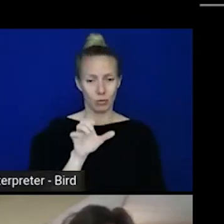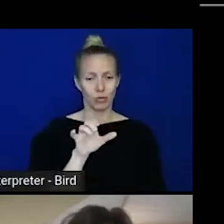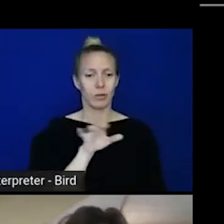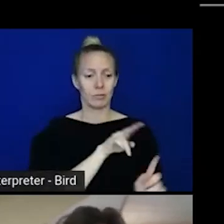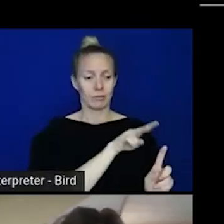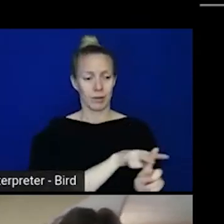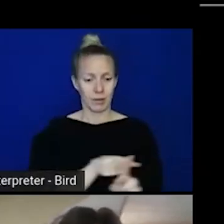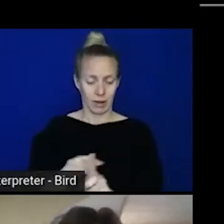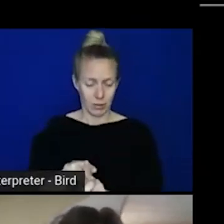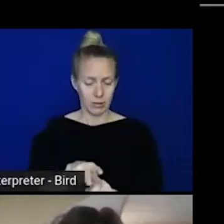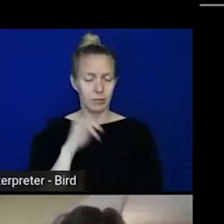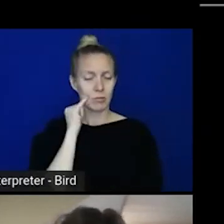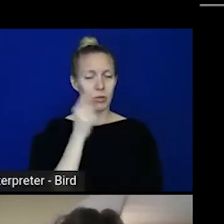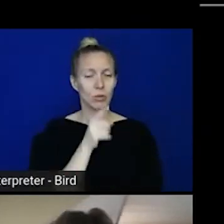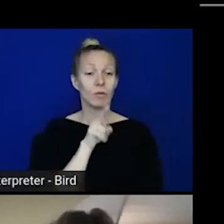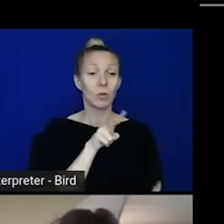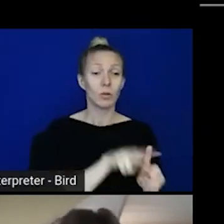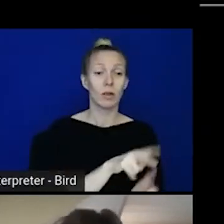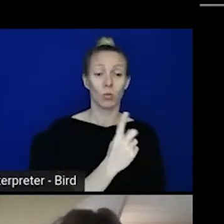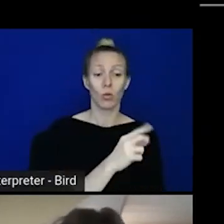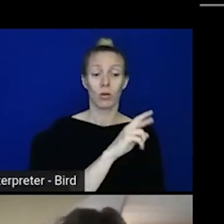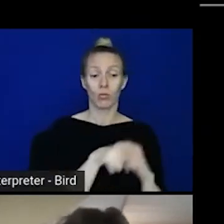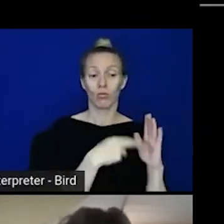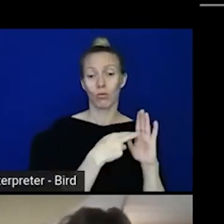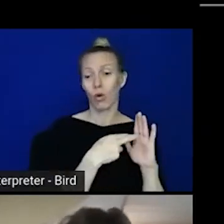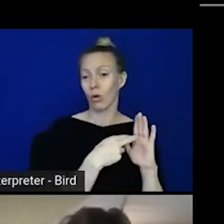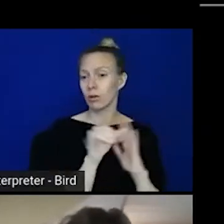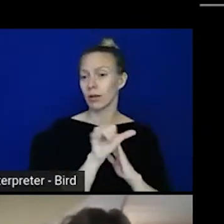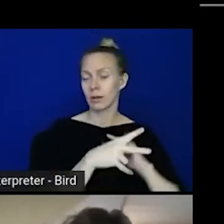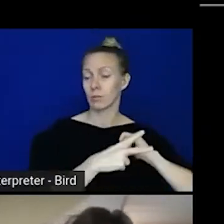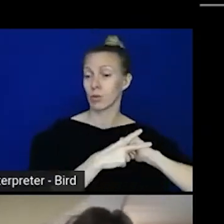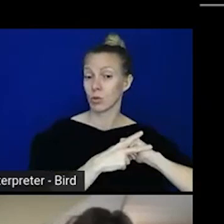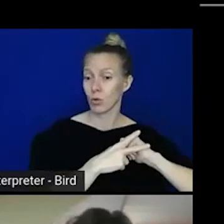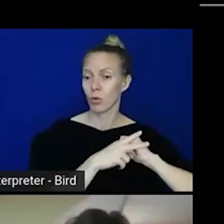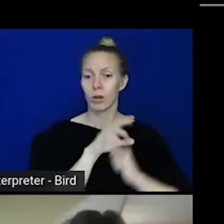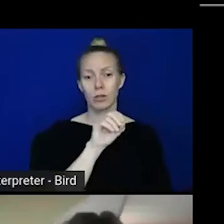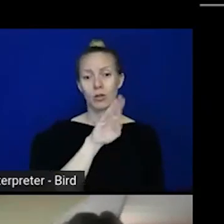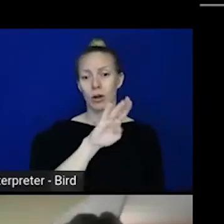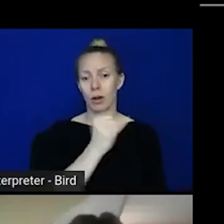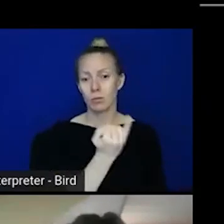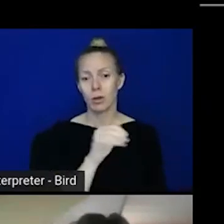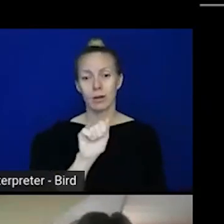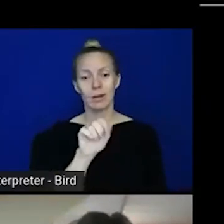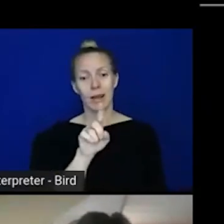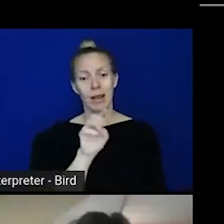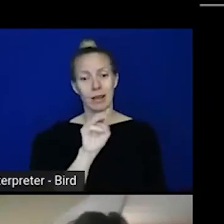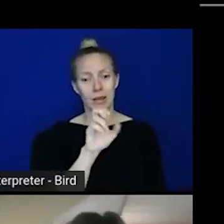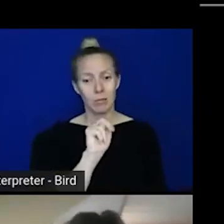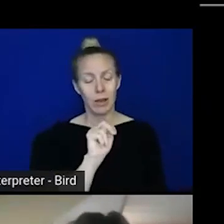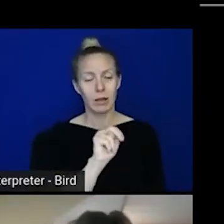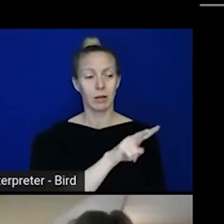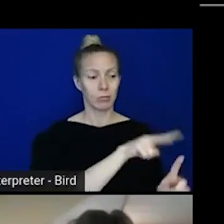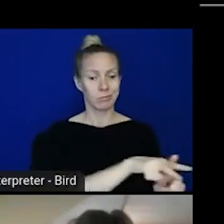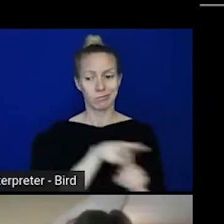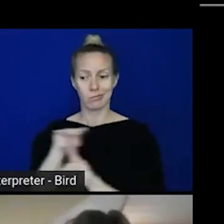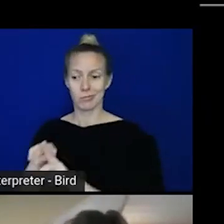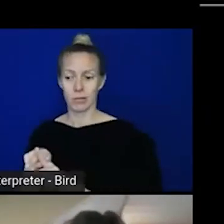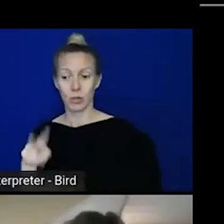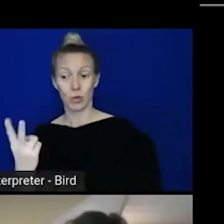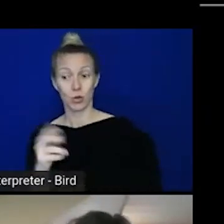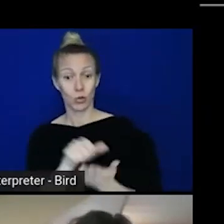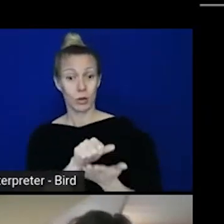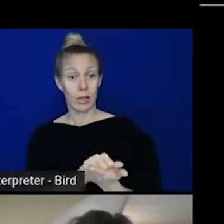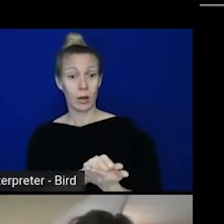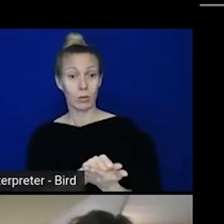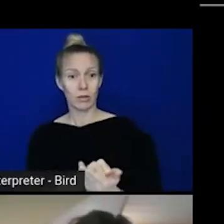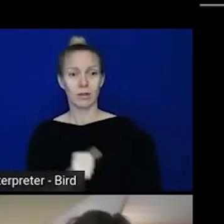if you were to assign one role, such as storage object admin or something, to two principals or two accounts, that's two assignments. And